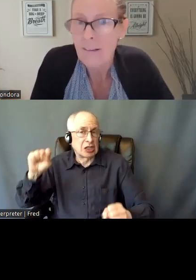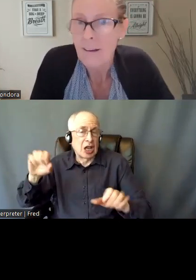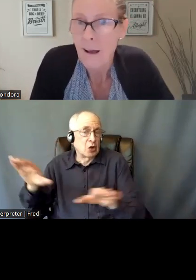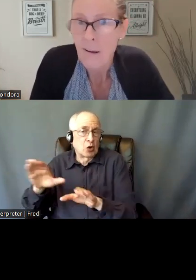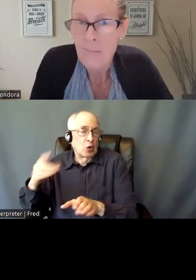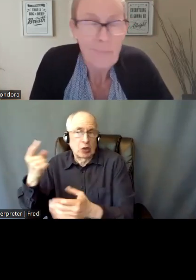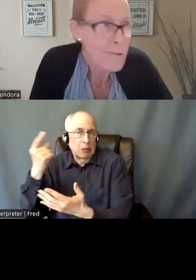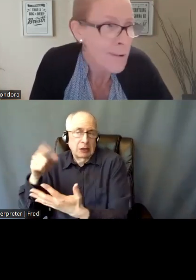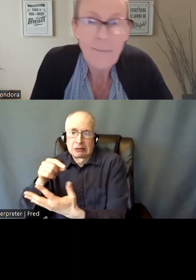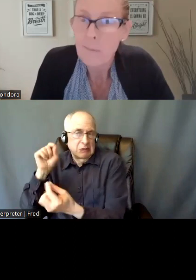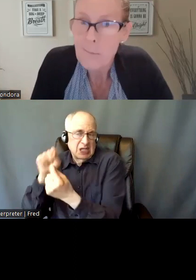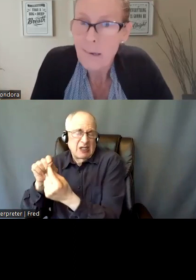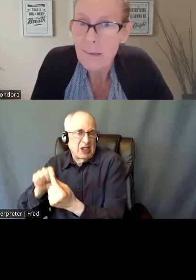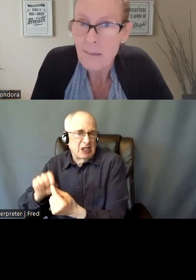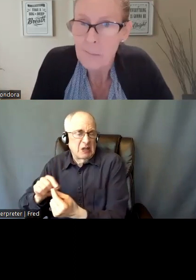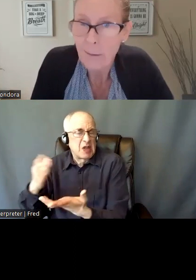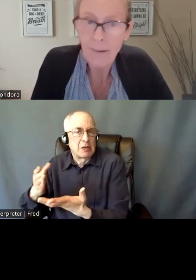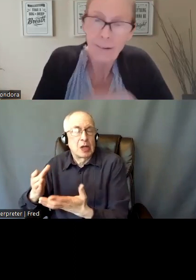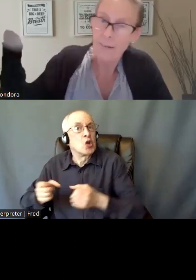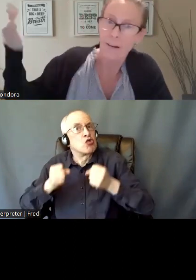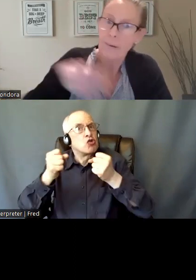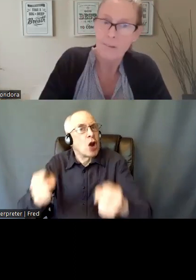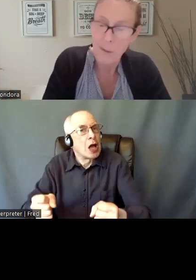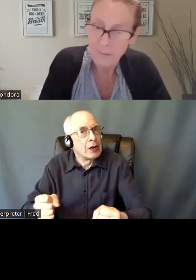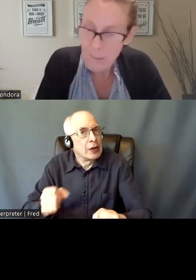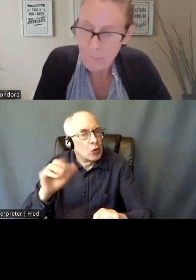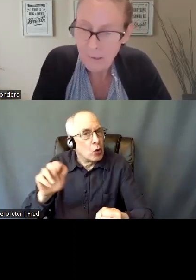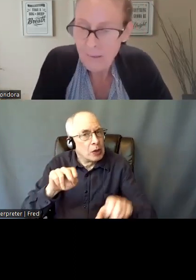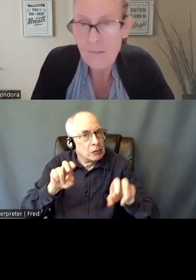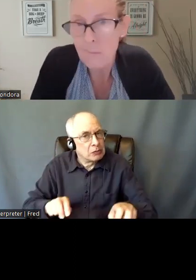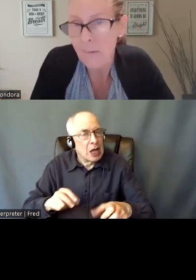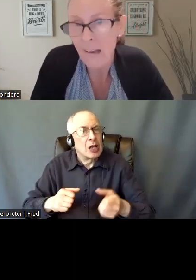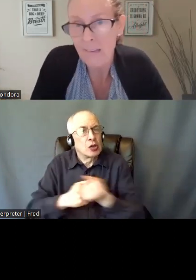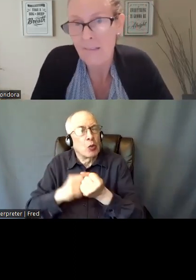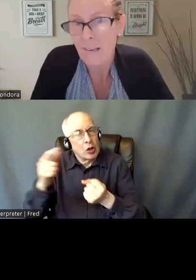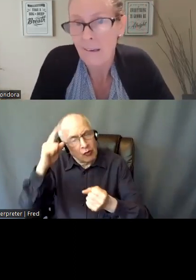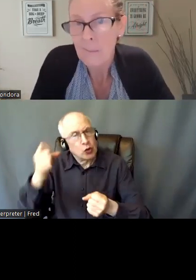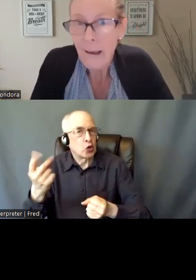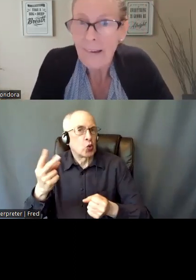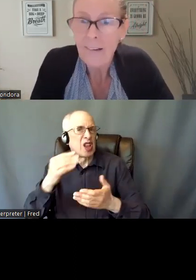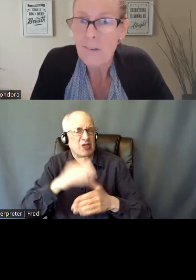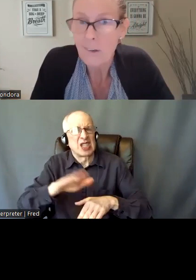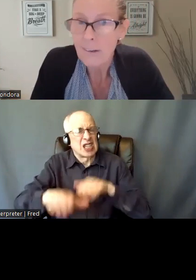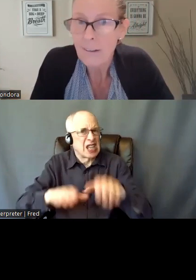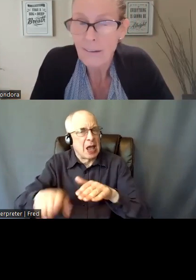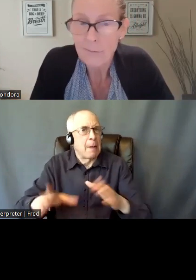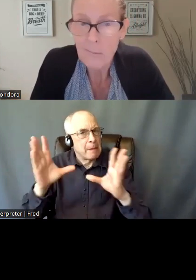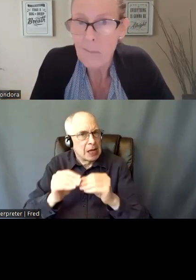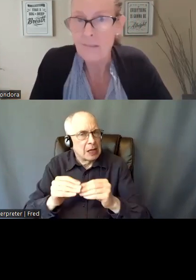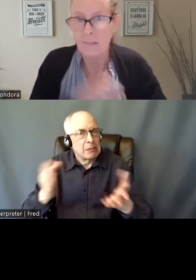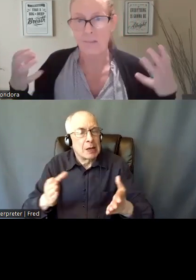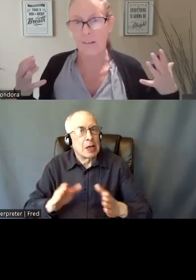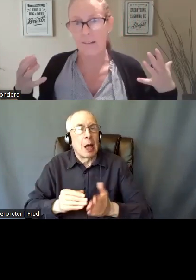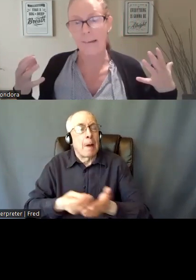that's driving Roma and supporting her and going to 12-step meetings, whether that's buying her a journal if